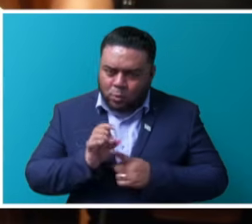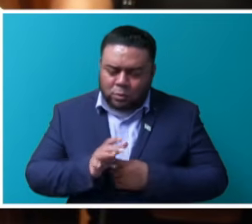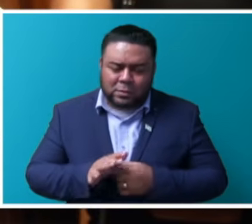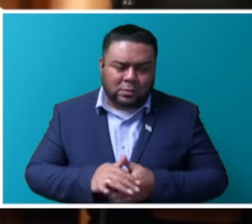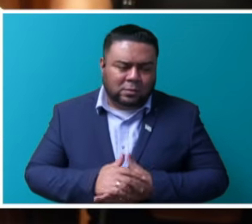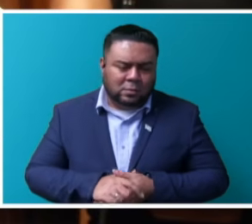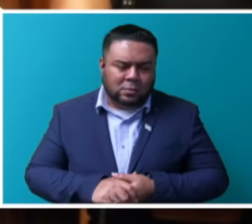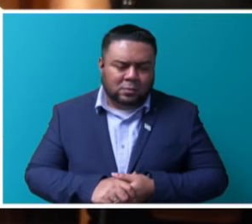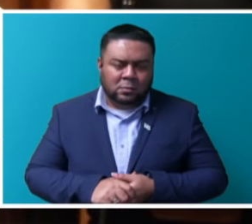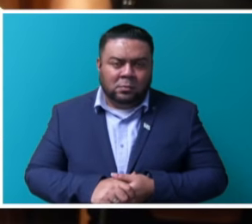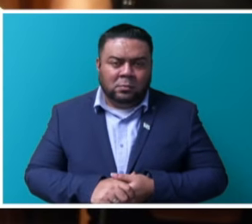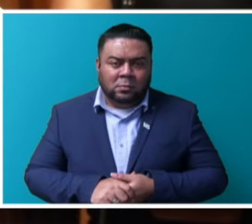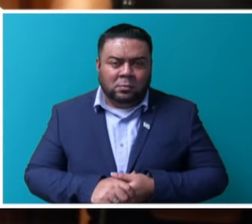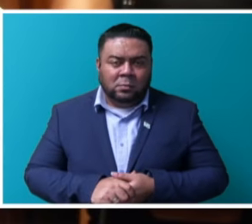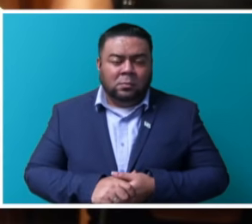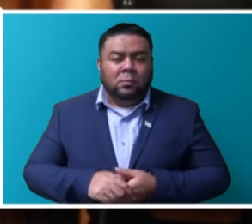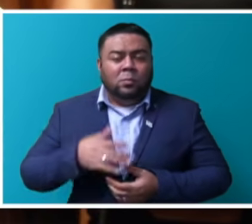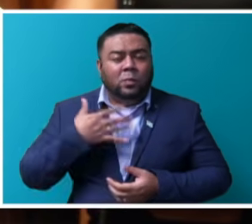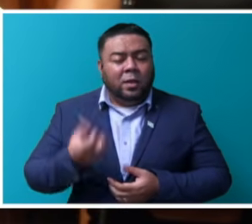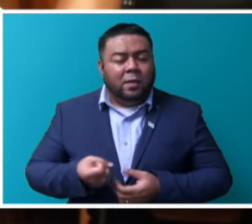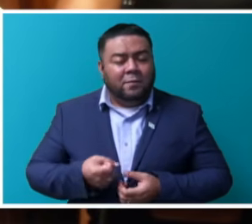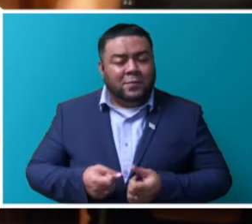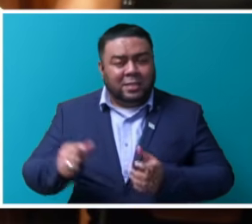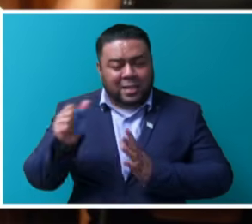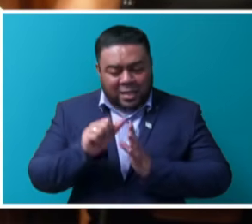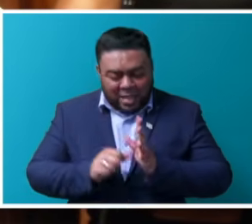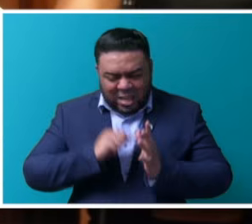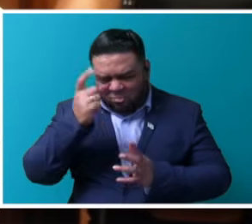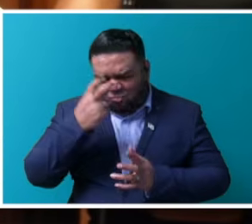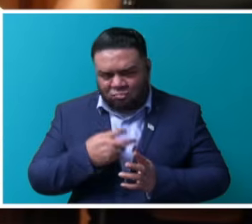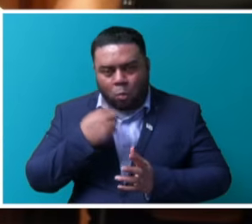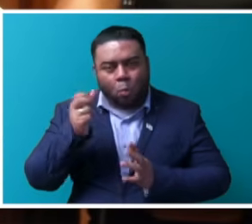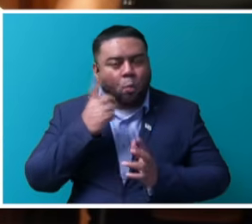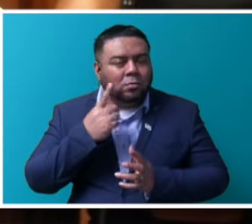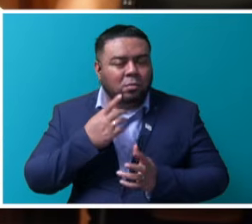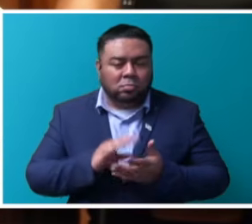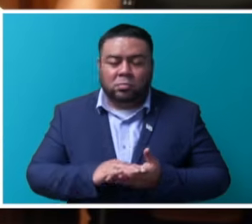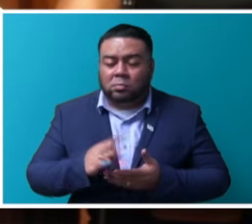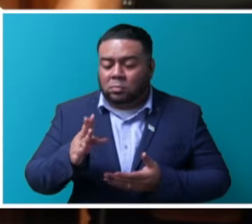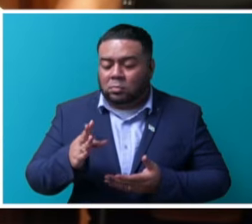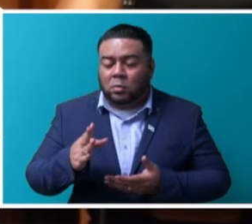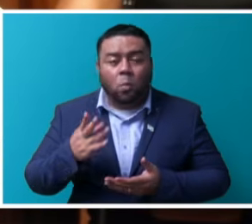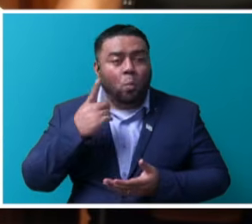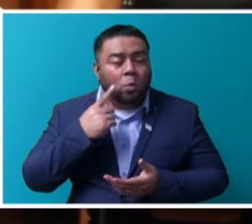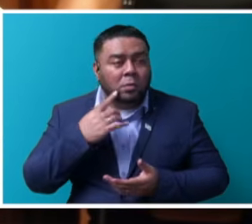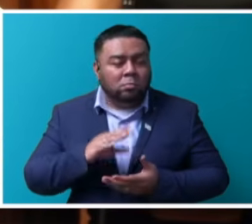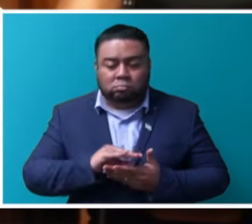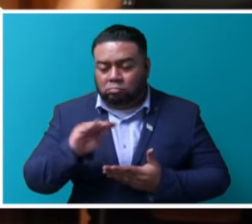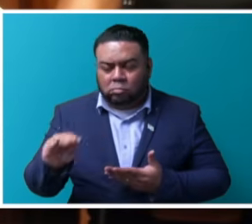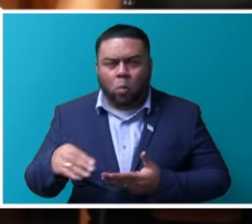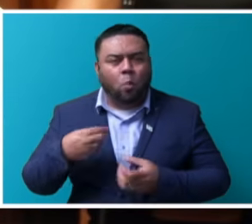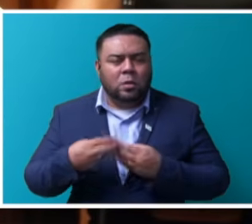water sector. We have an aged water infrastructure where 50% of water gets